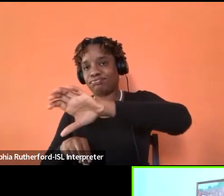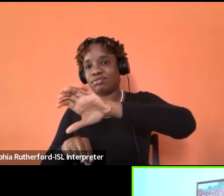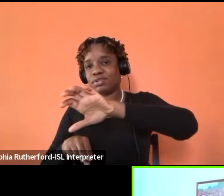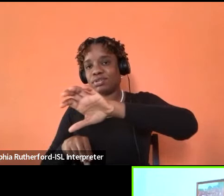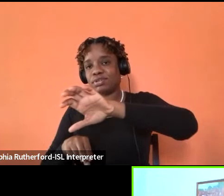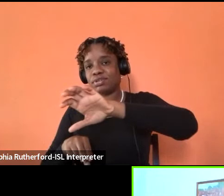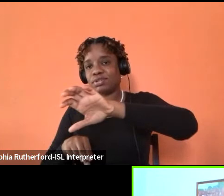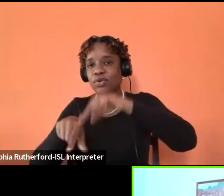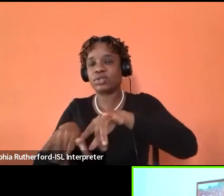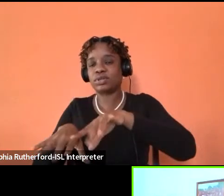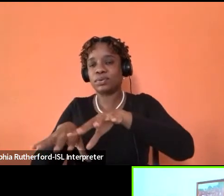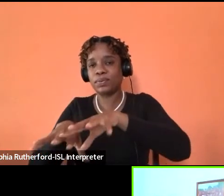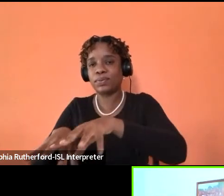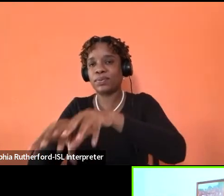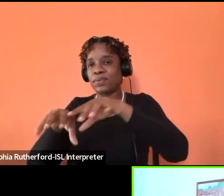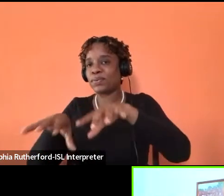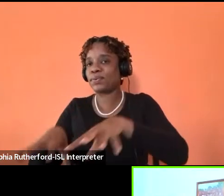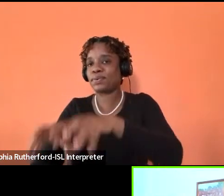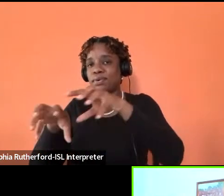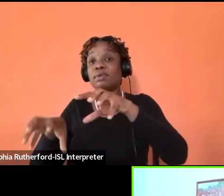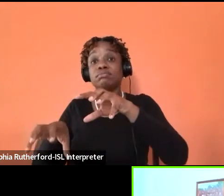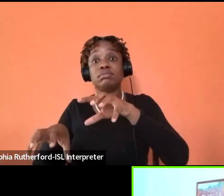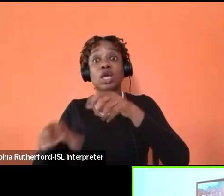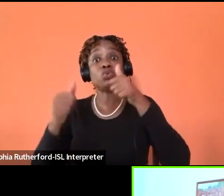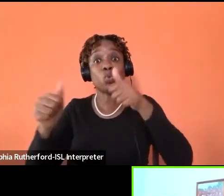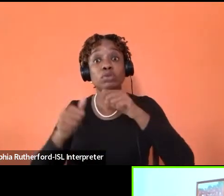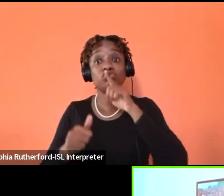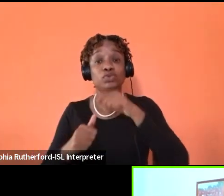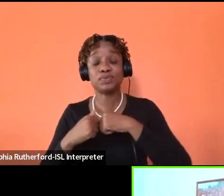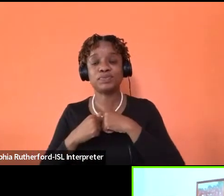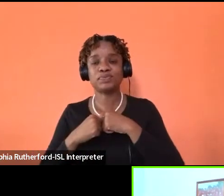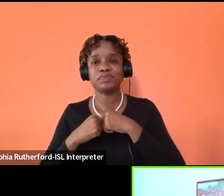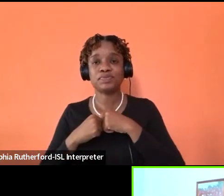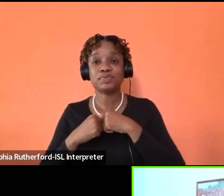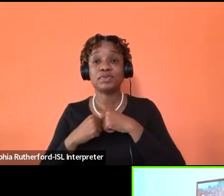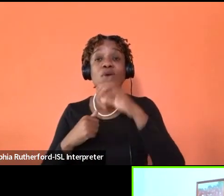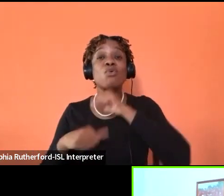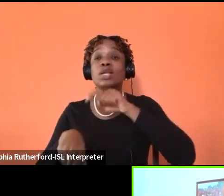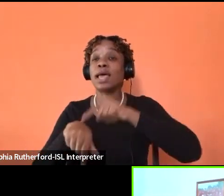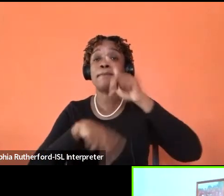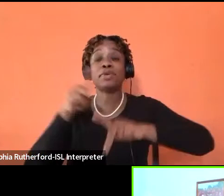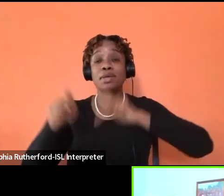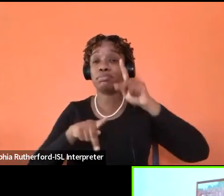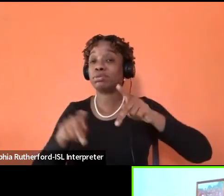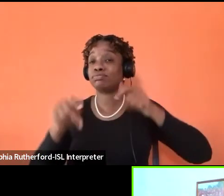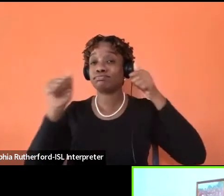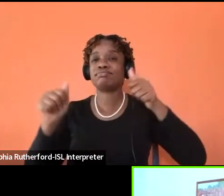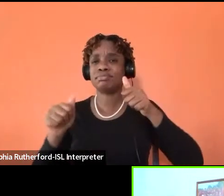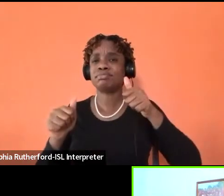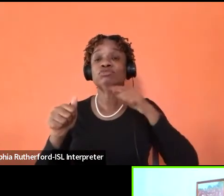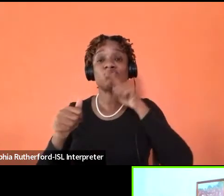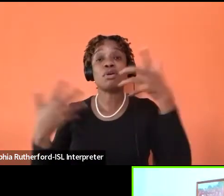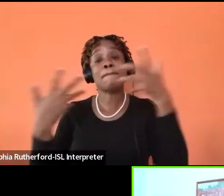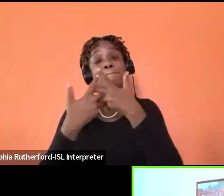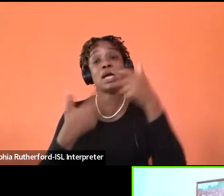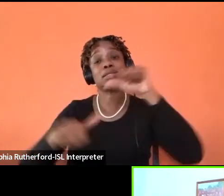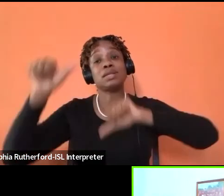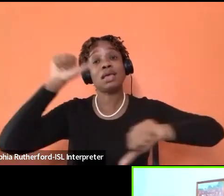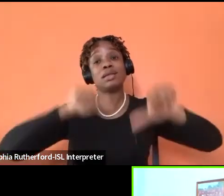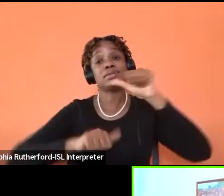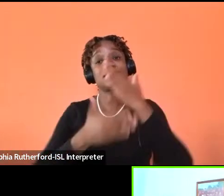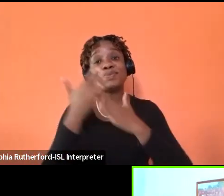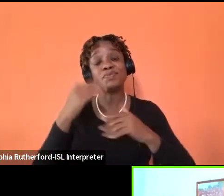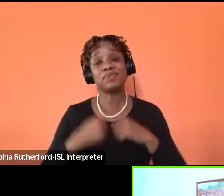whatever it is that they taught us, there are some scientific explanation to it. Yes.